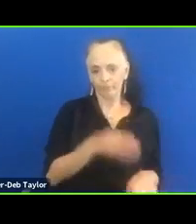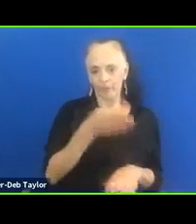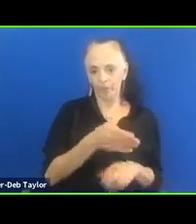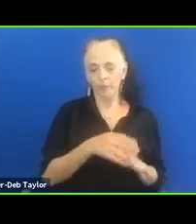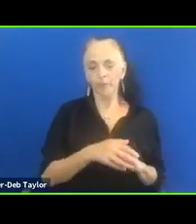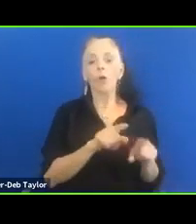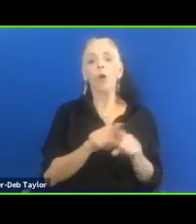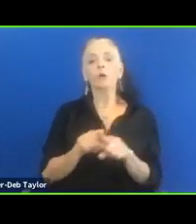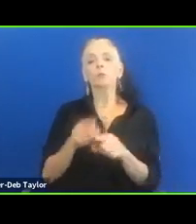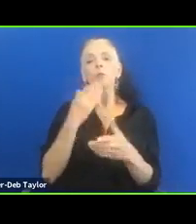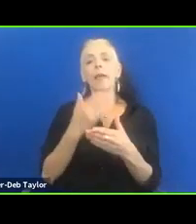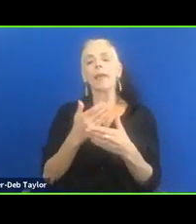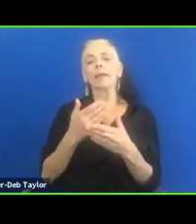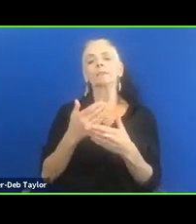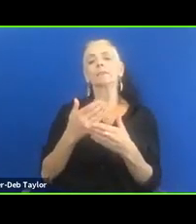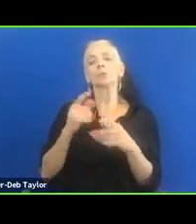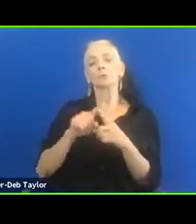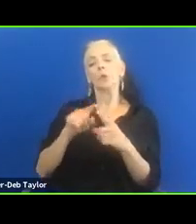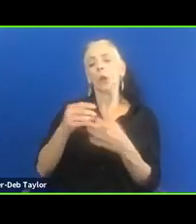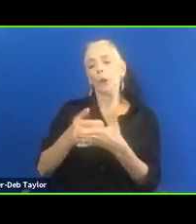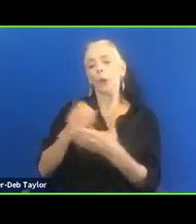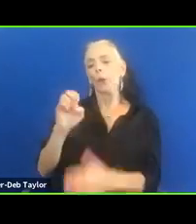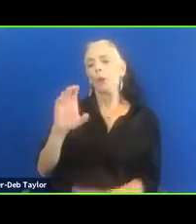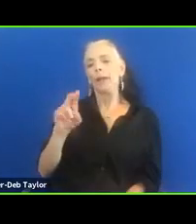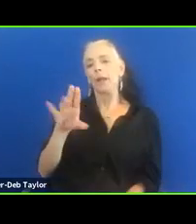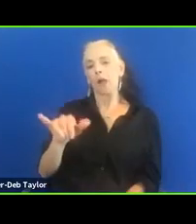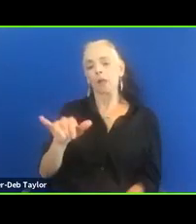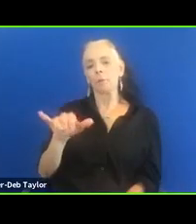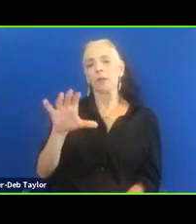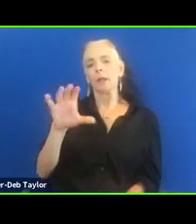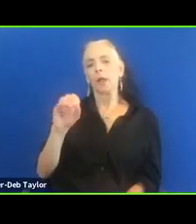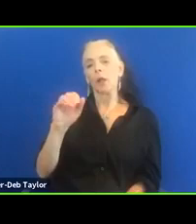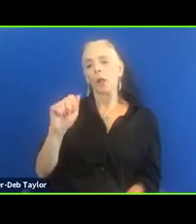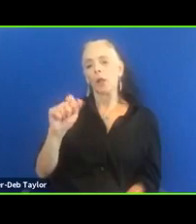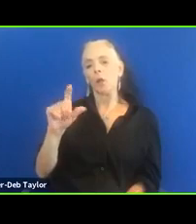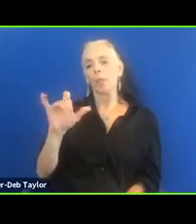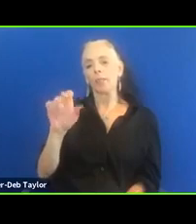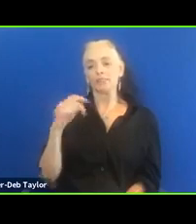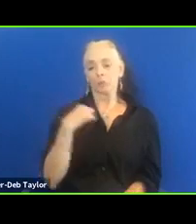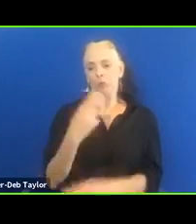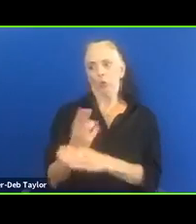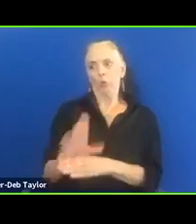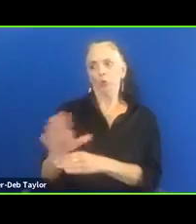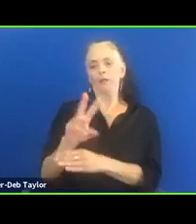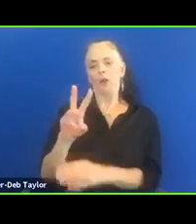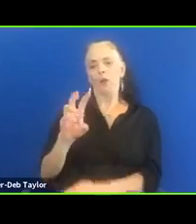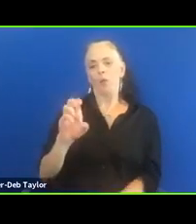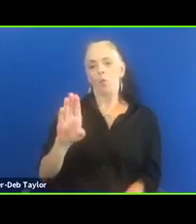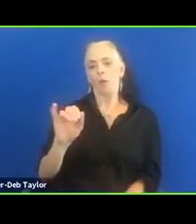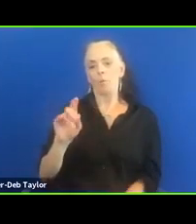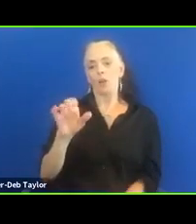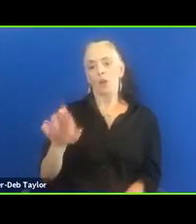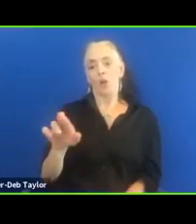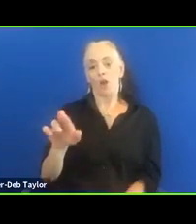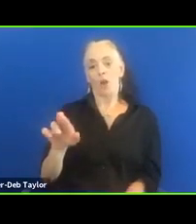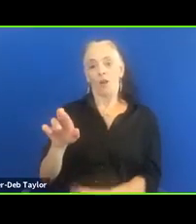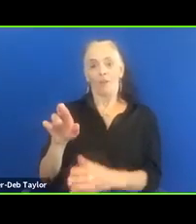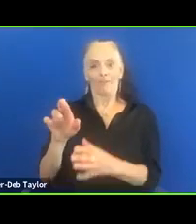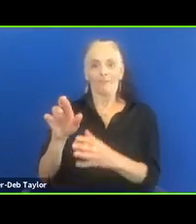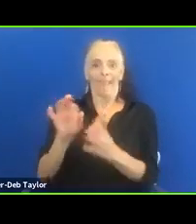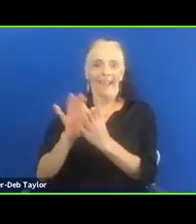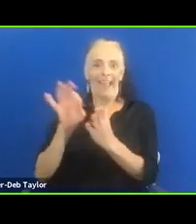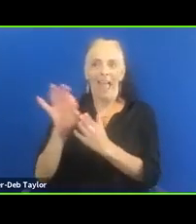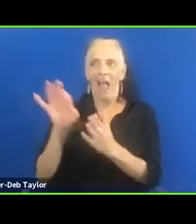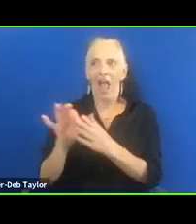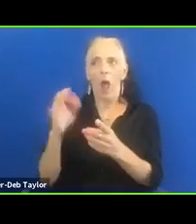Economy Coalition for the use of their webinar account. We had to quickly upgrade because of the popularity of this course,